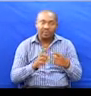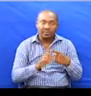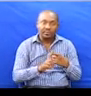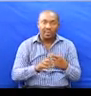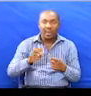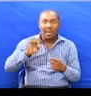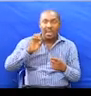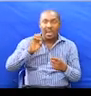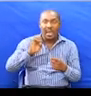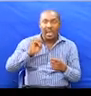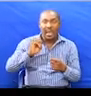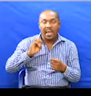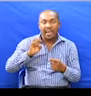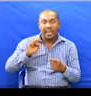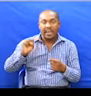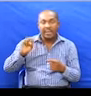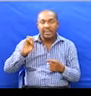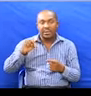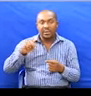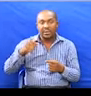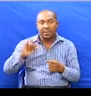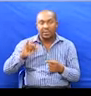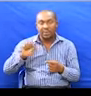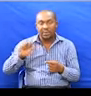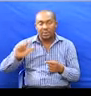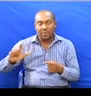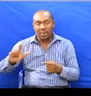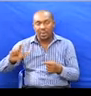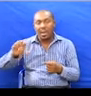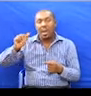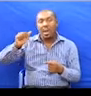amino acid, and the second one is known as